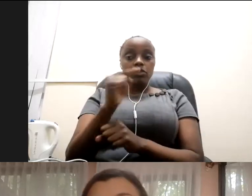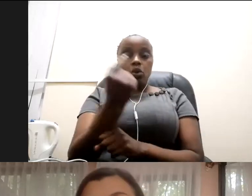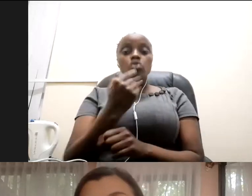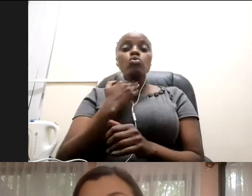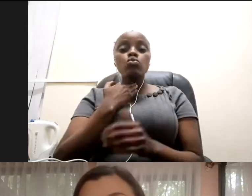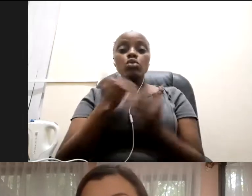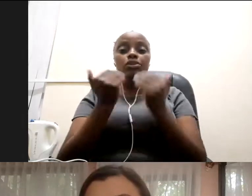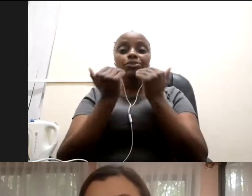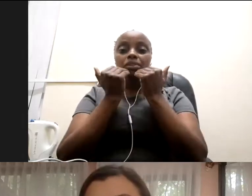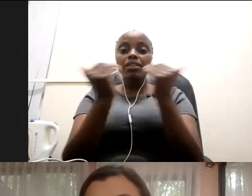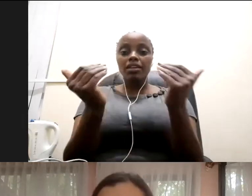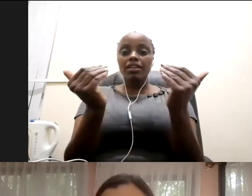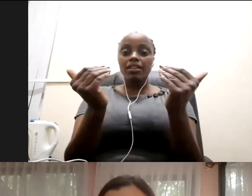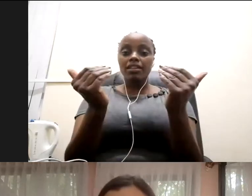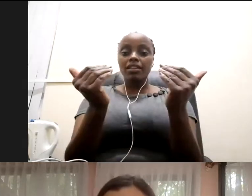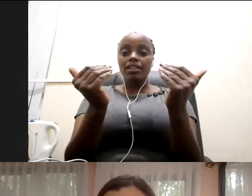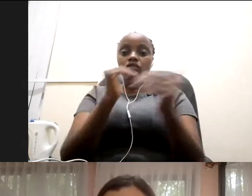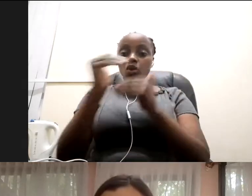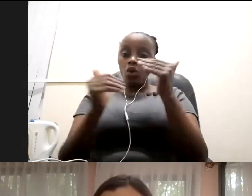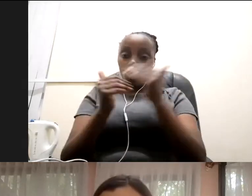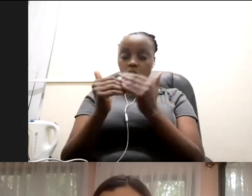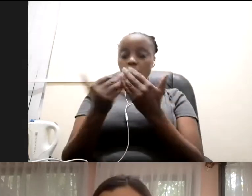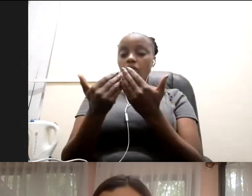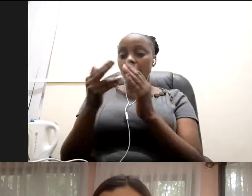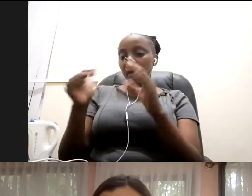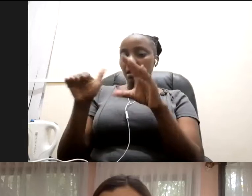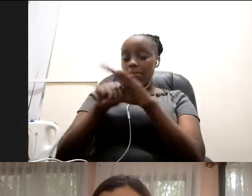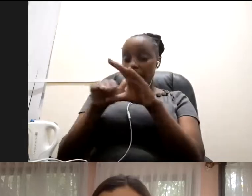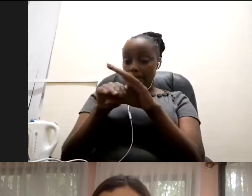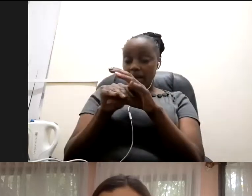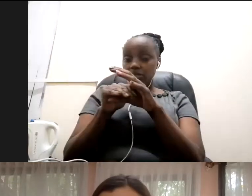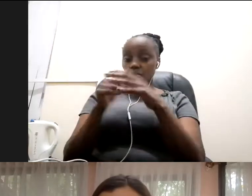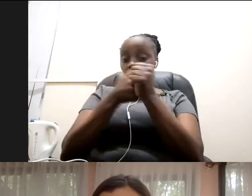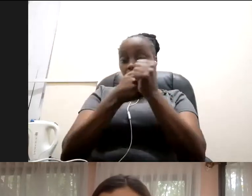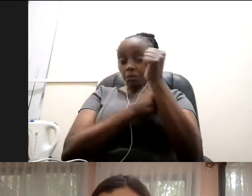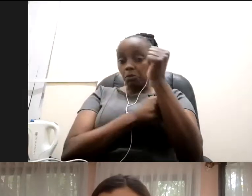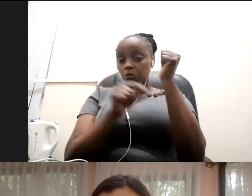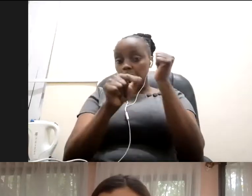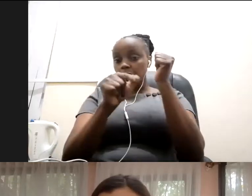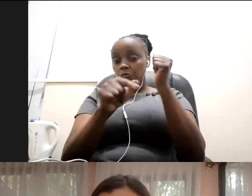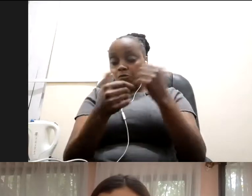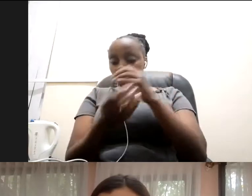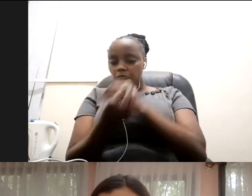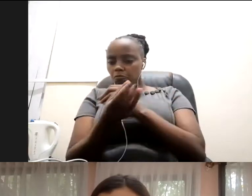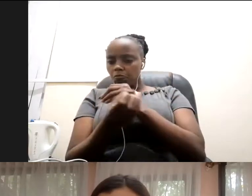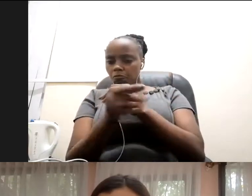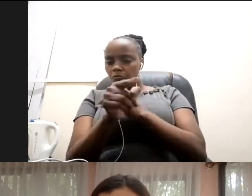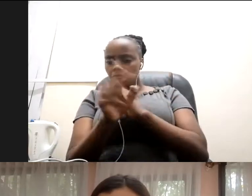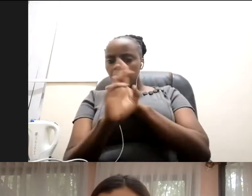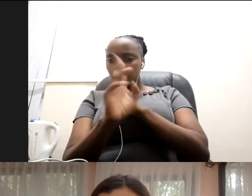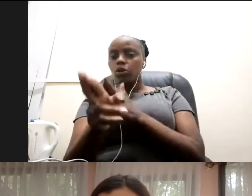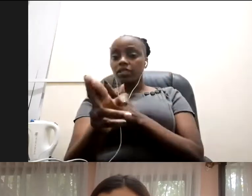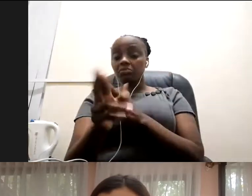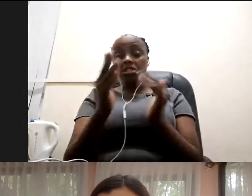thank all our partners that have contributed to the elaboration of this report. Of course,